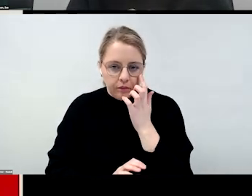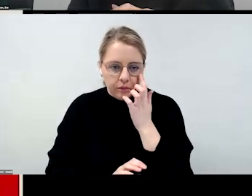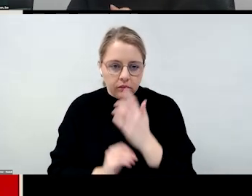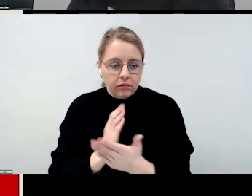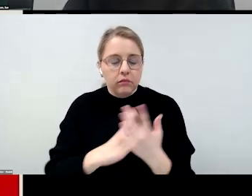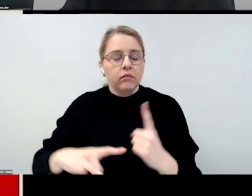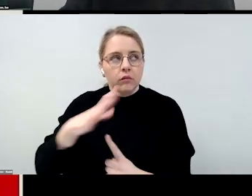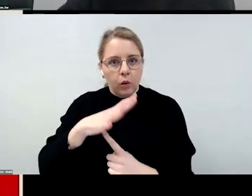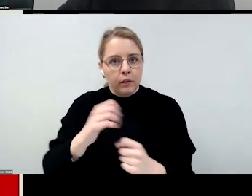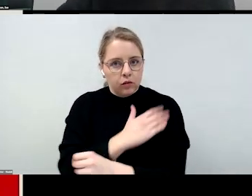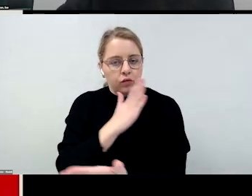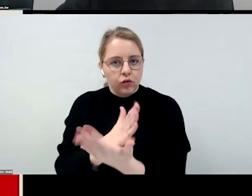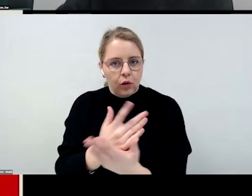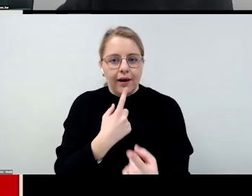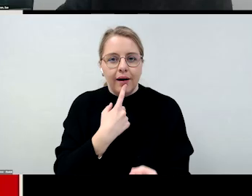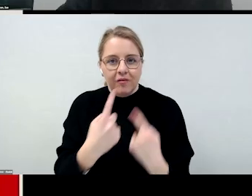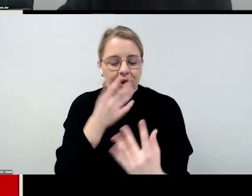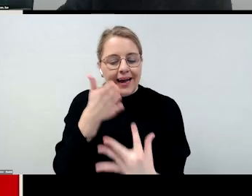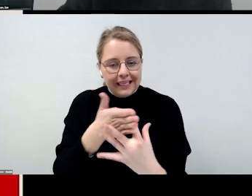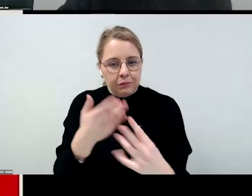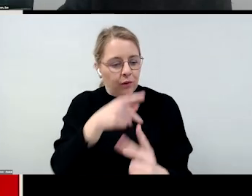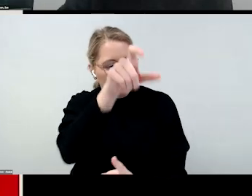get accessible information right for the person.